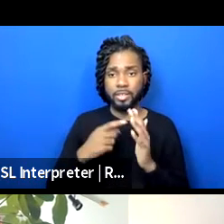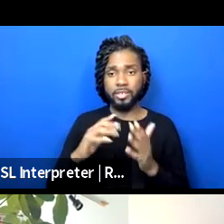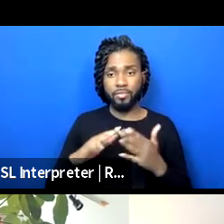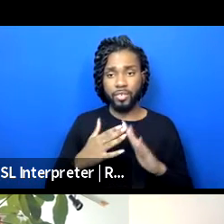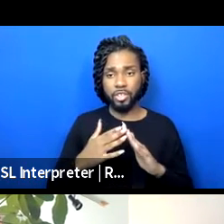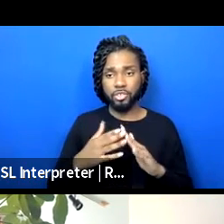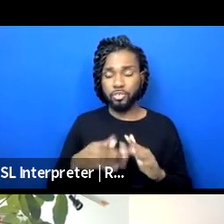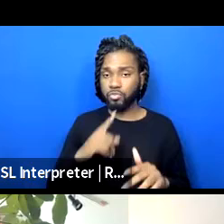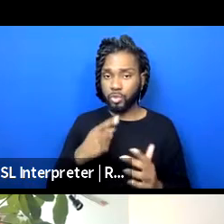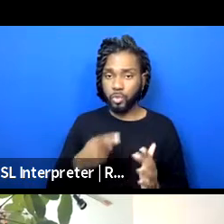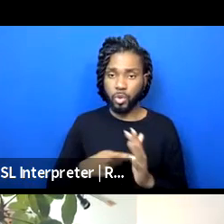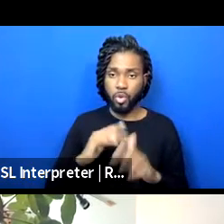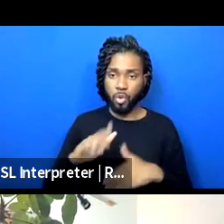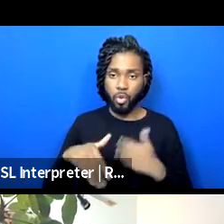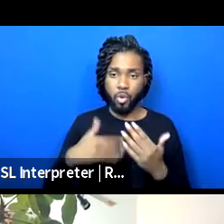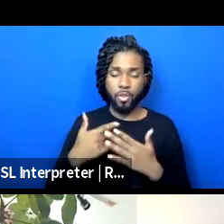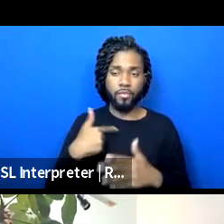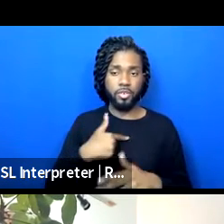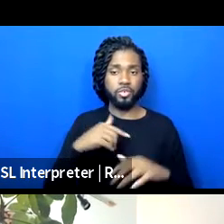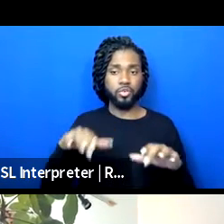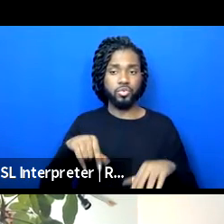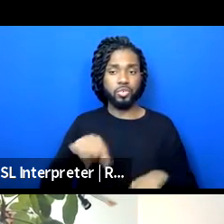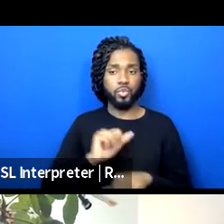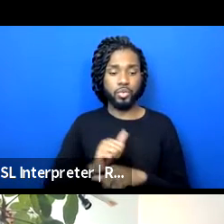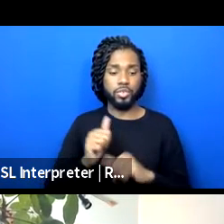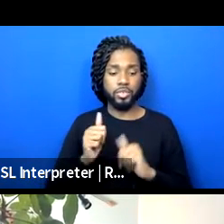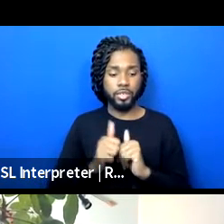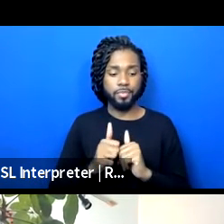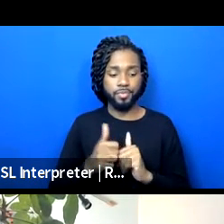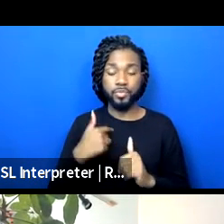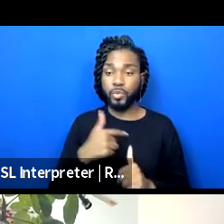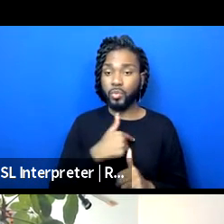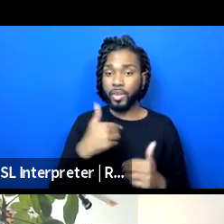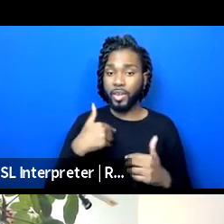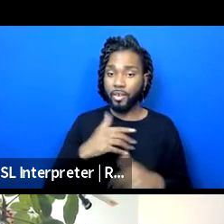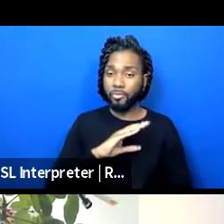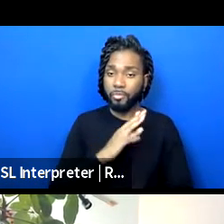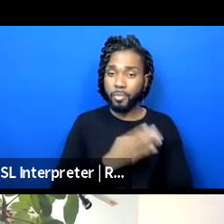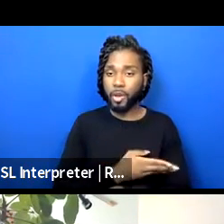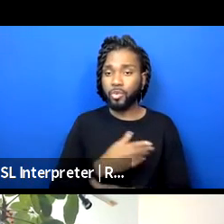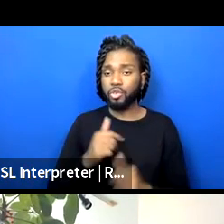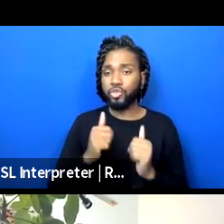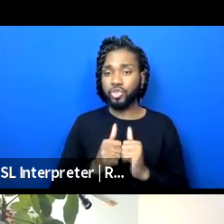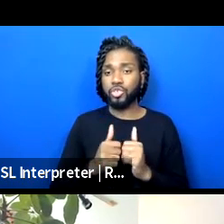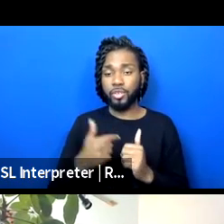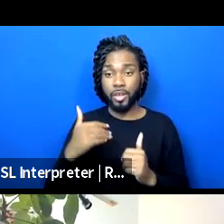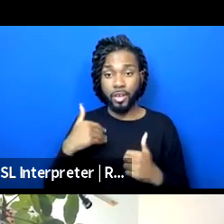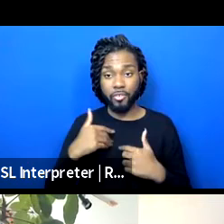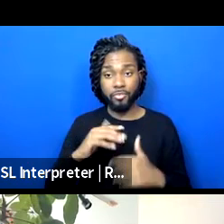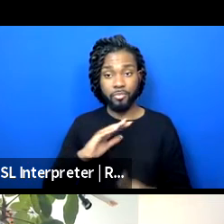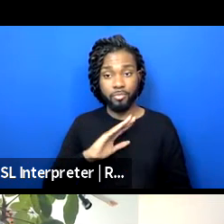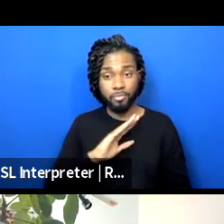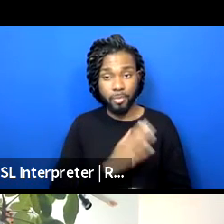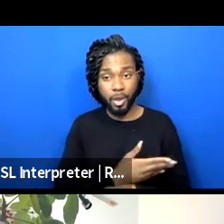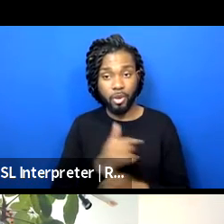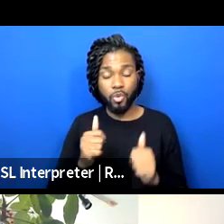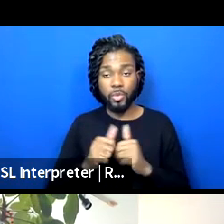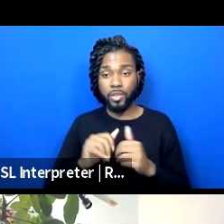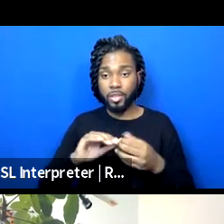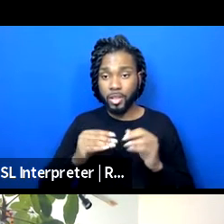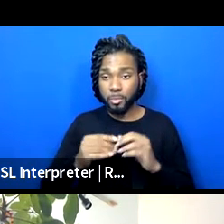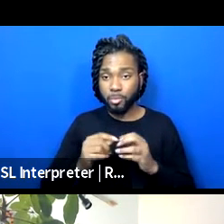do this work together. We have power together. There is power in numbers and in all of our